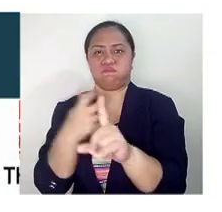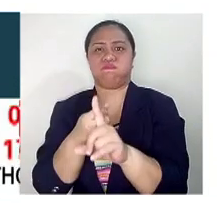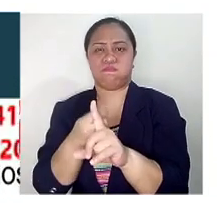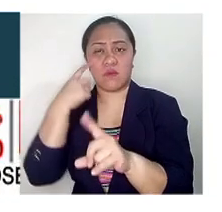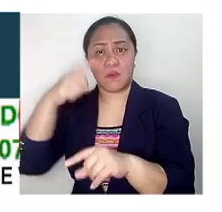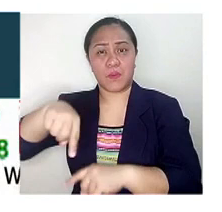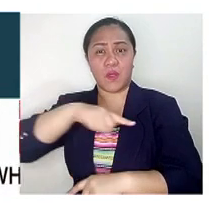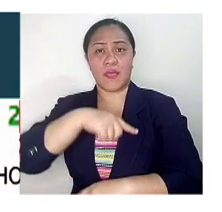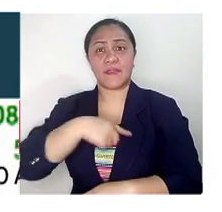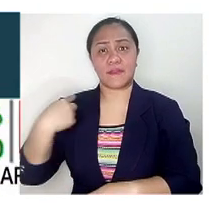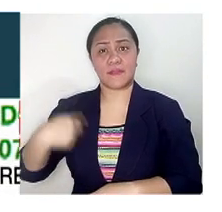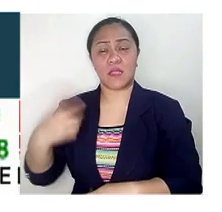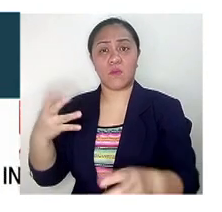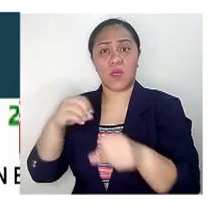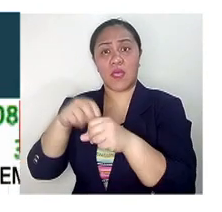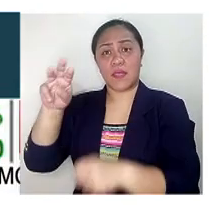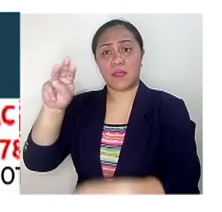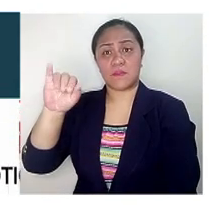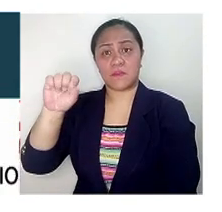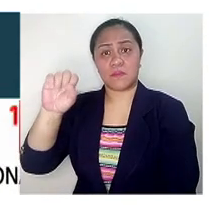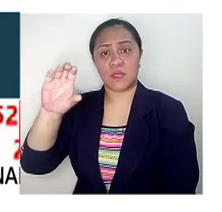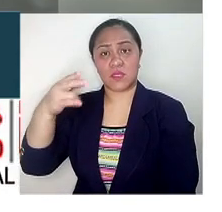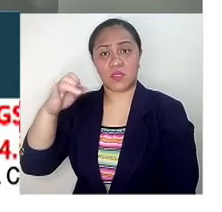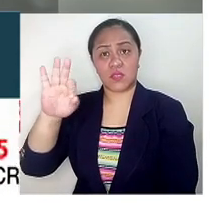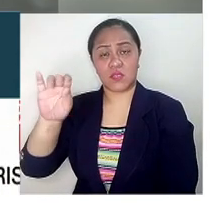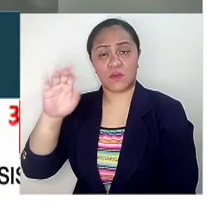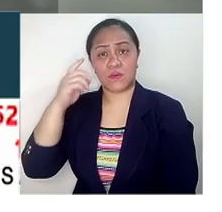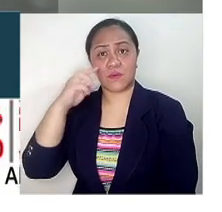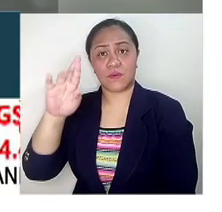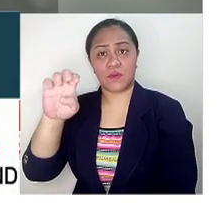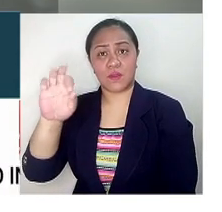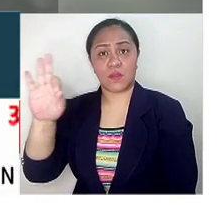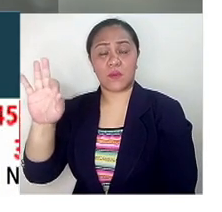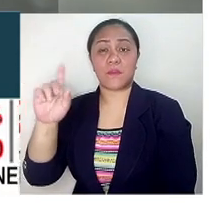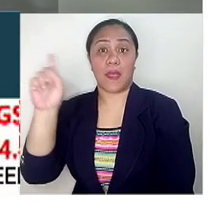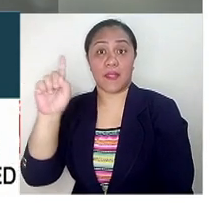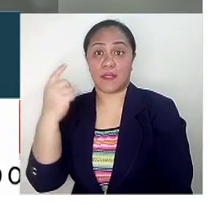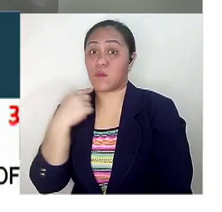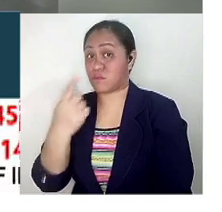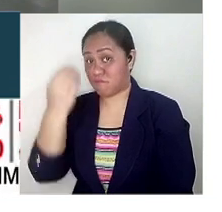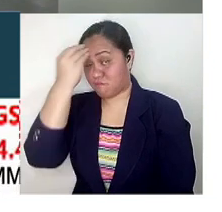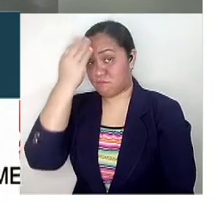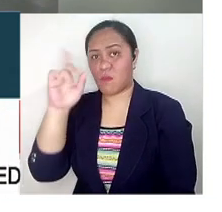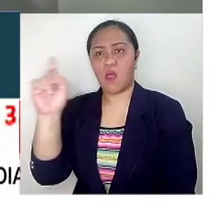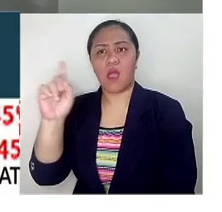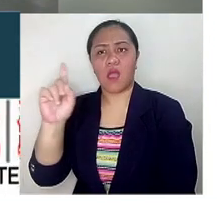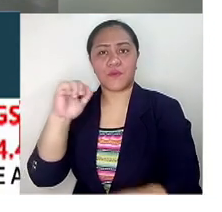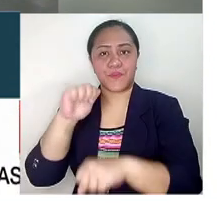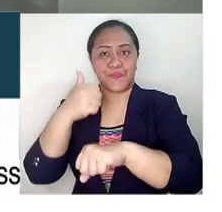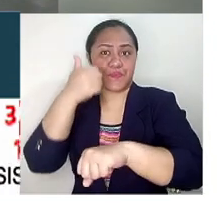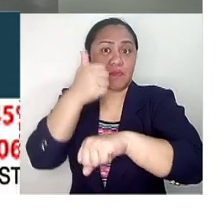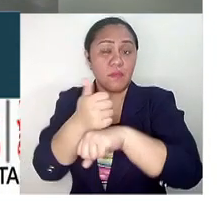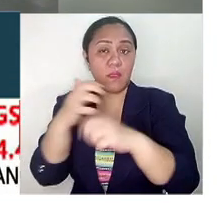Mischief Reef, Doctor? Well, of course, number one is the nature of the construction itself. No, they're basically adding